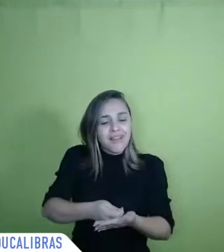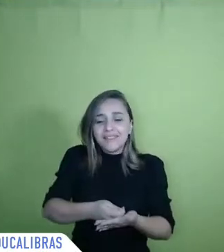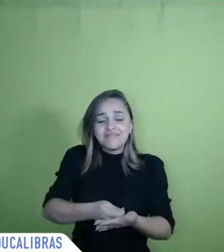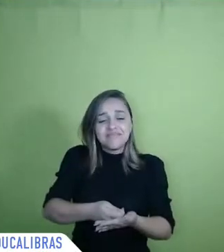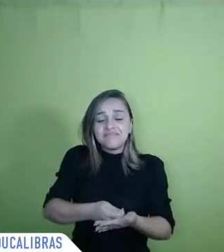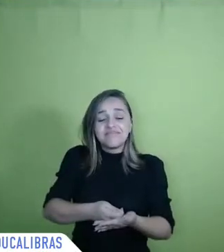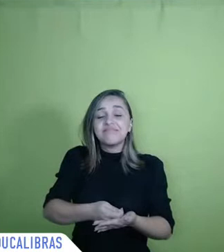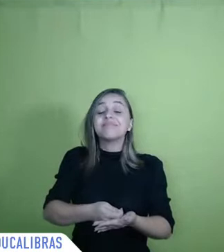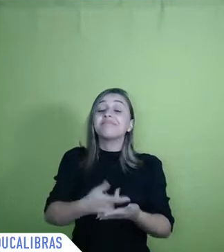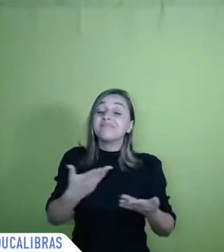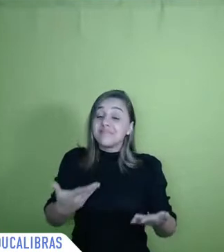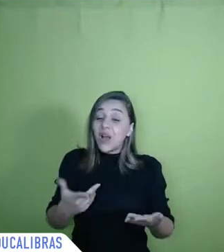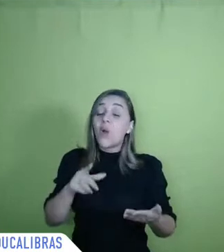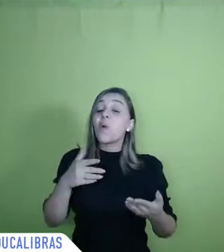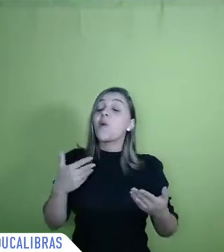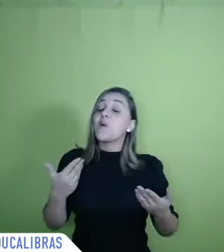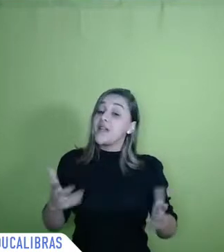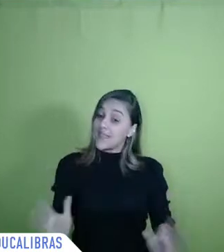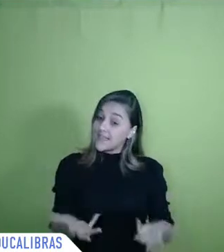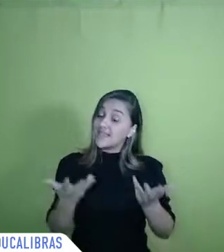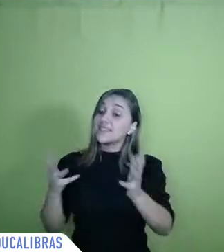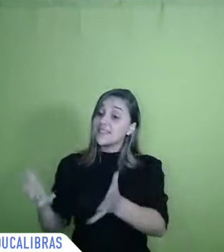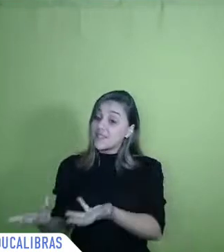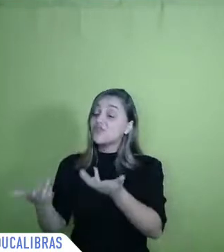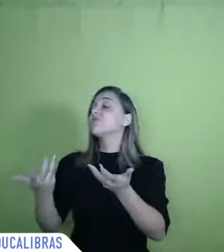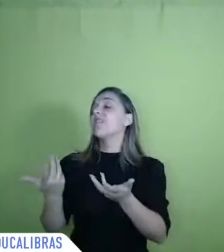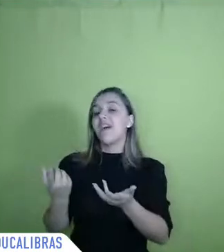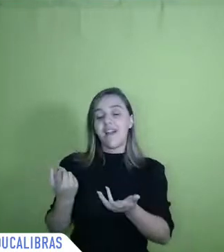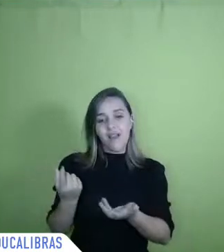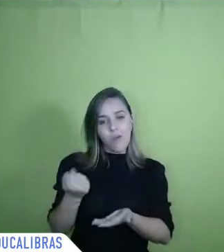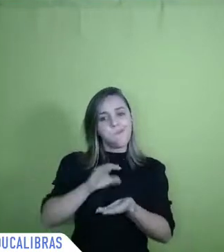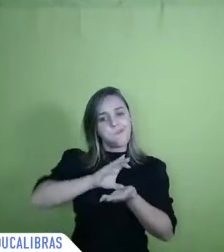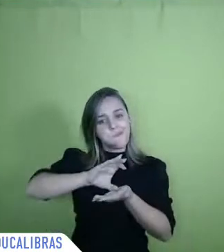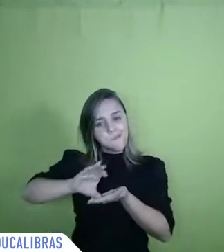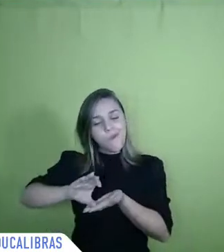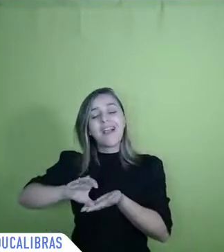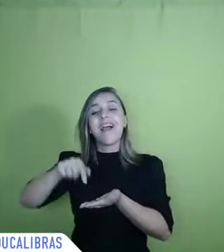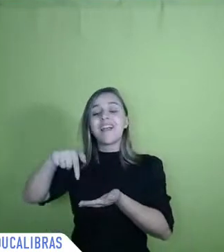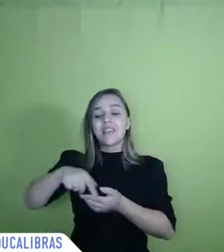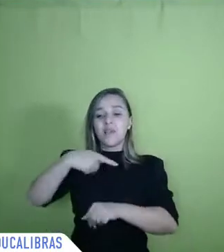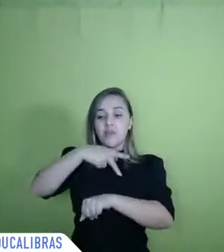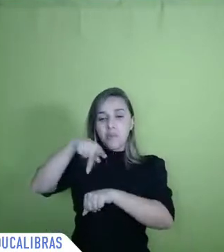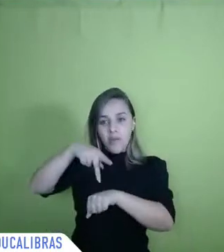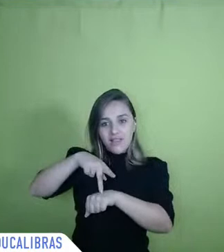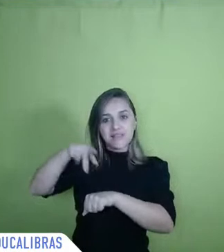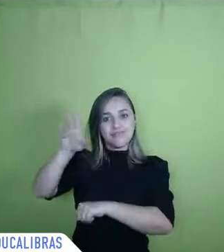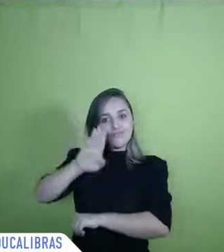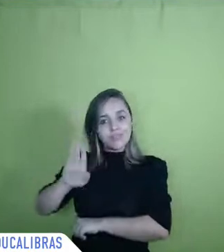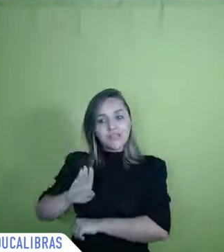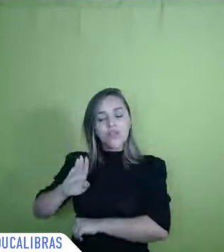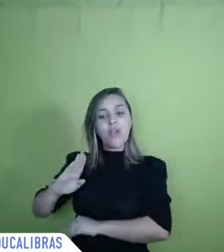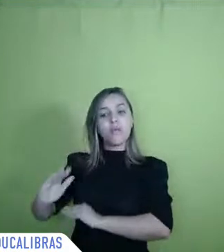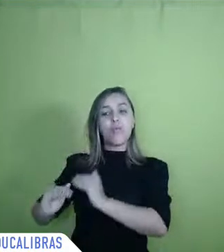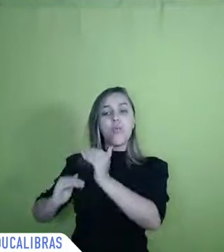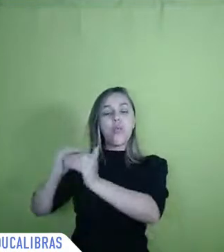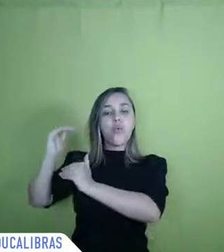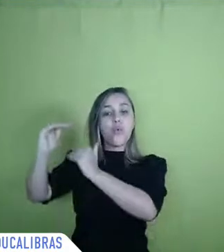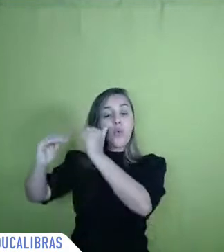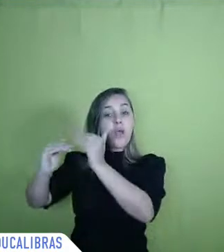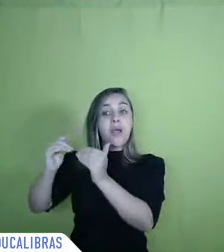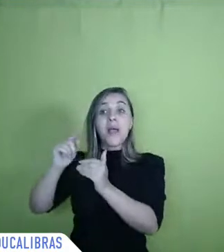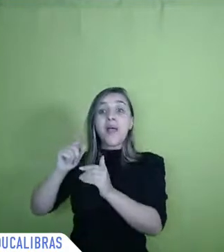capital investment, and the country's going to grow. But there really isn't any evidence either across time or across countries that really support that